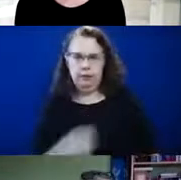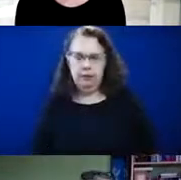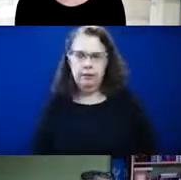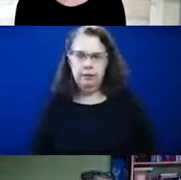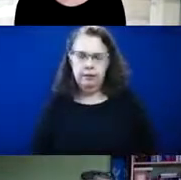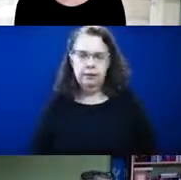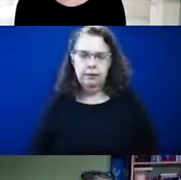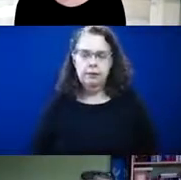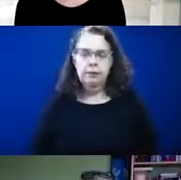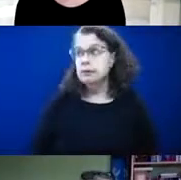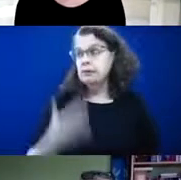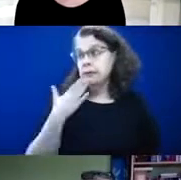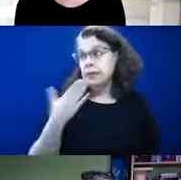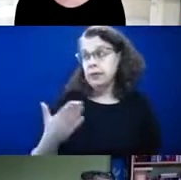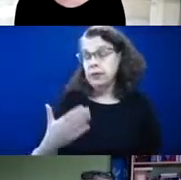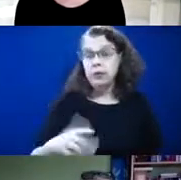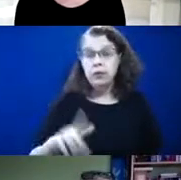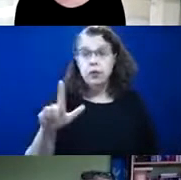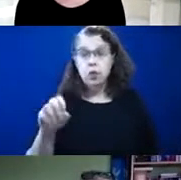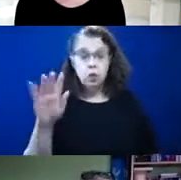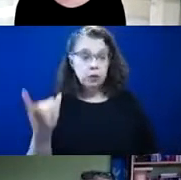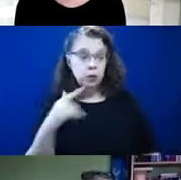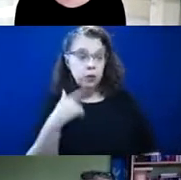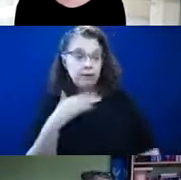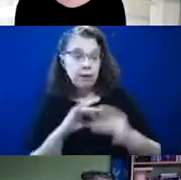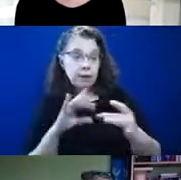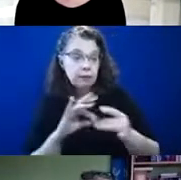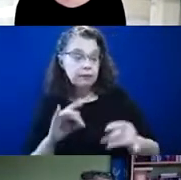Okay, thank you. Lucy?